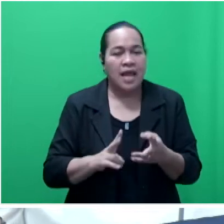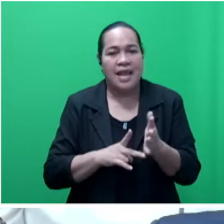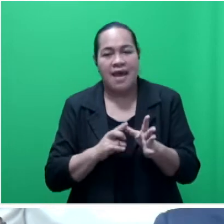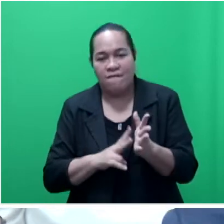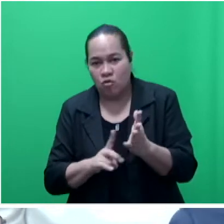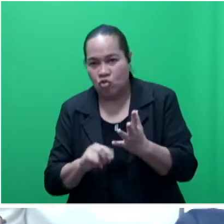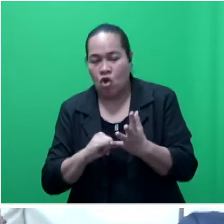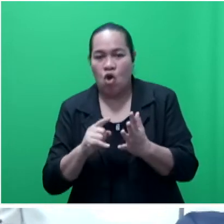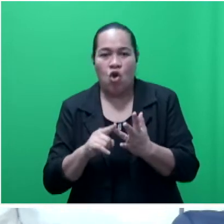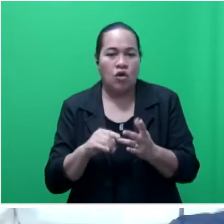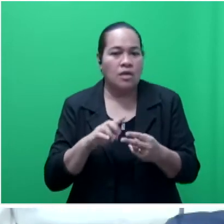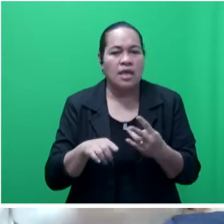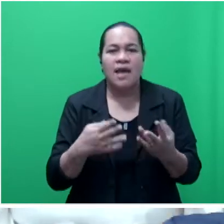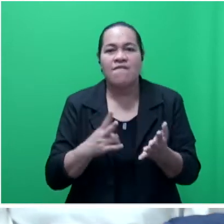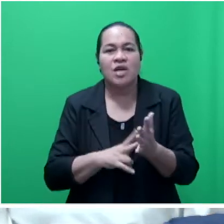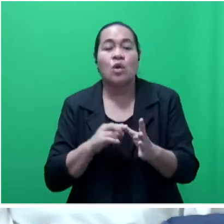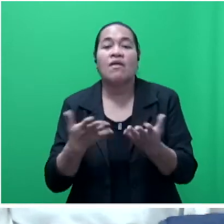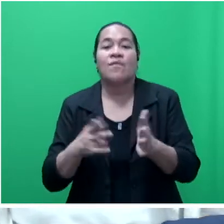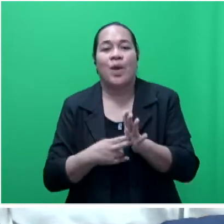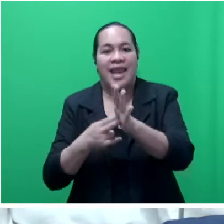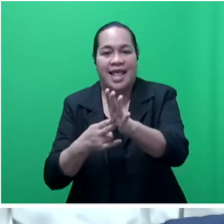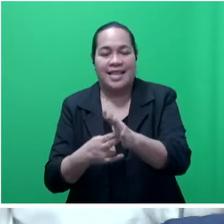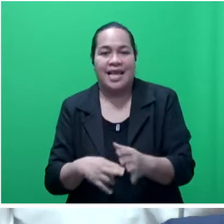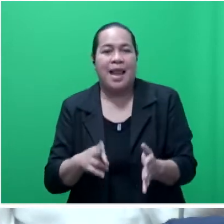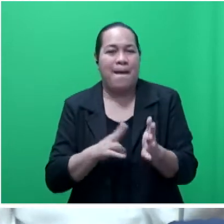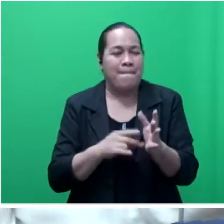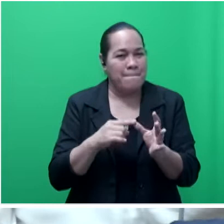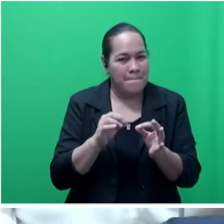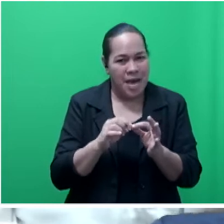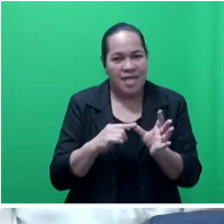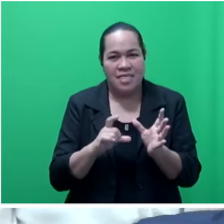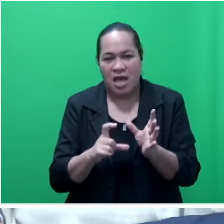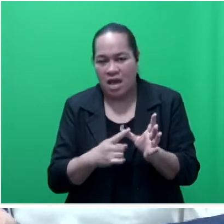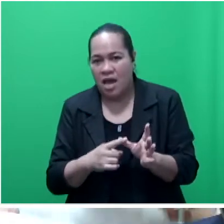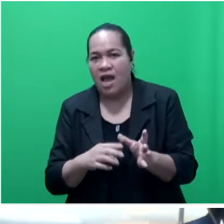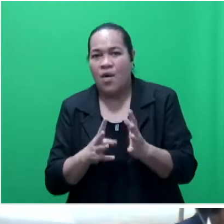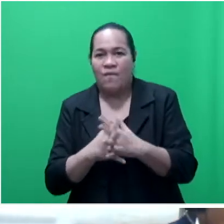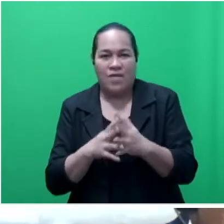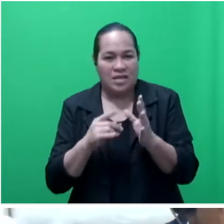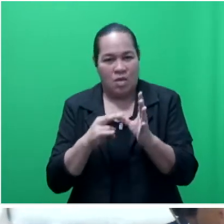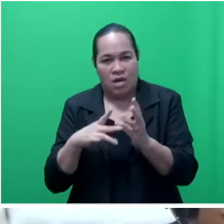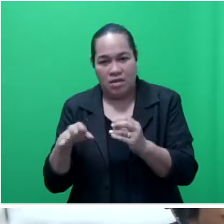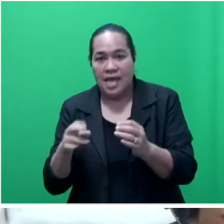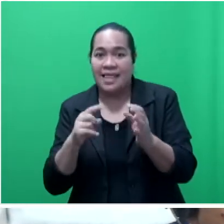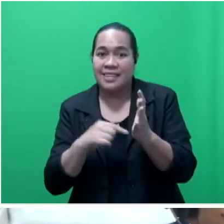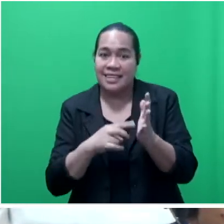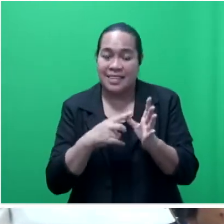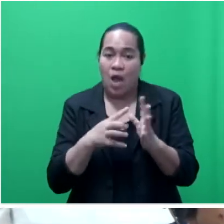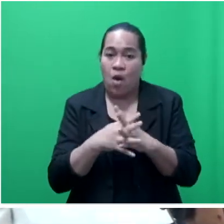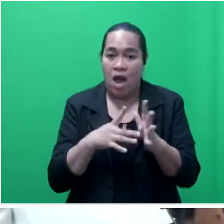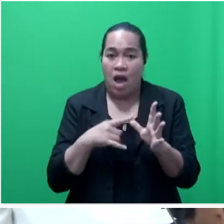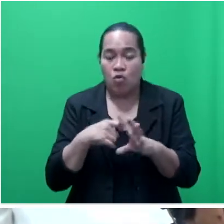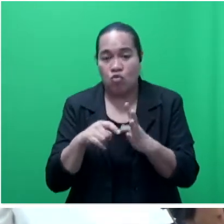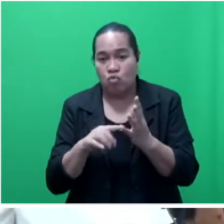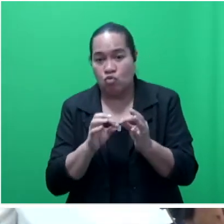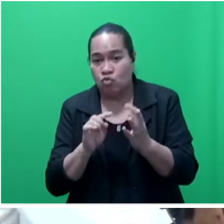Navuso, and some areas in Votulevu in Nandi, Ambada, Natawarau, Lovu, Tawakumbu, and households without